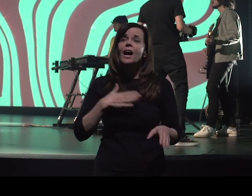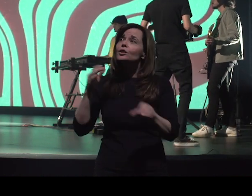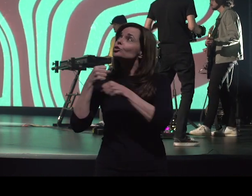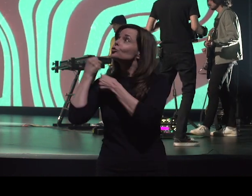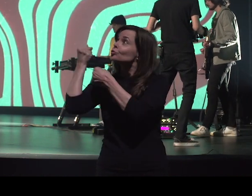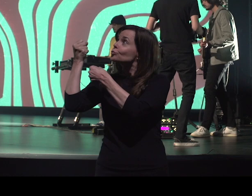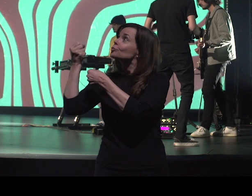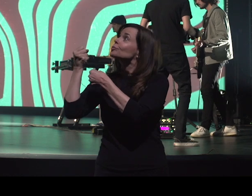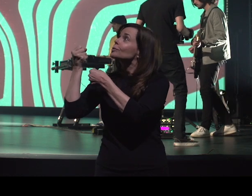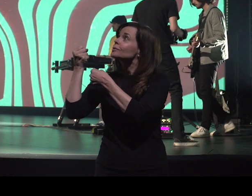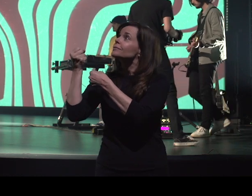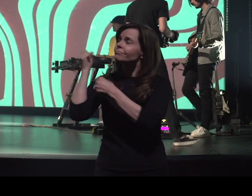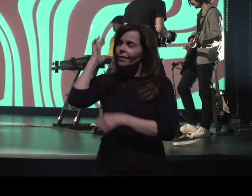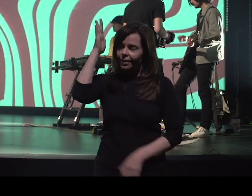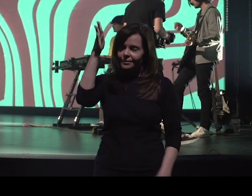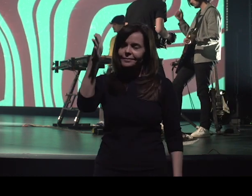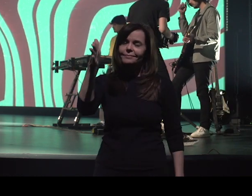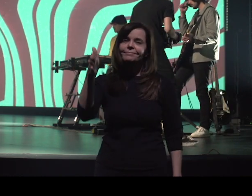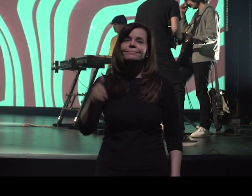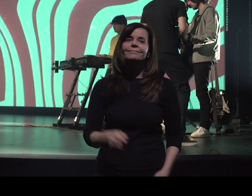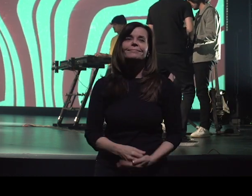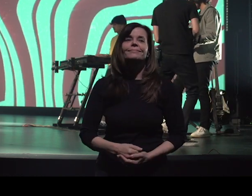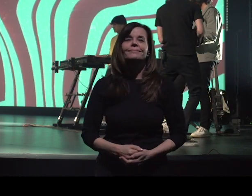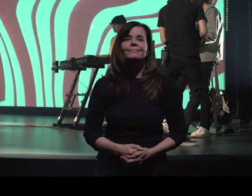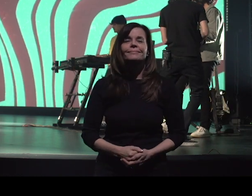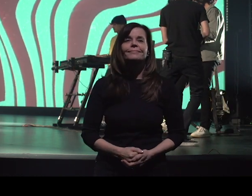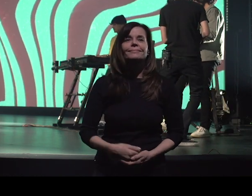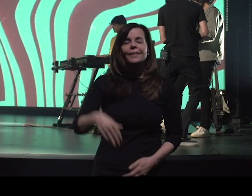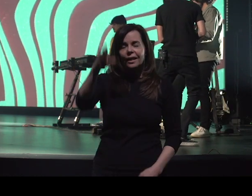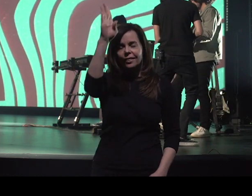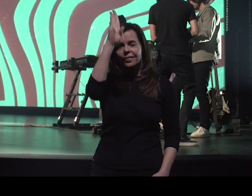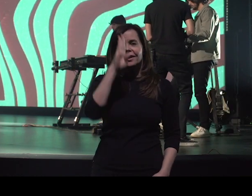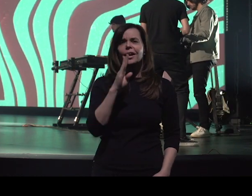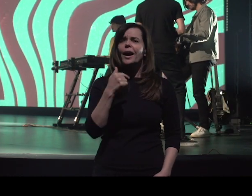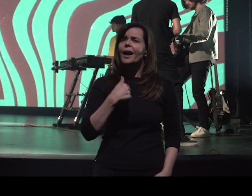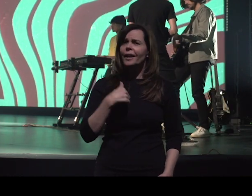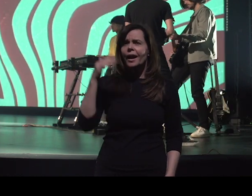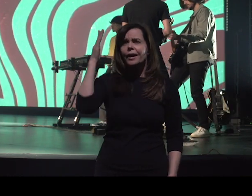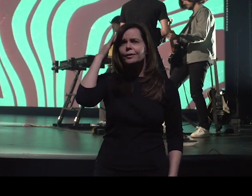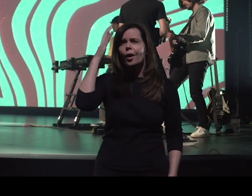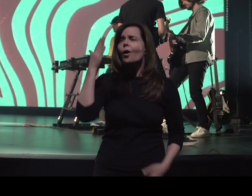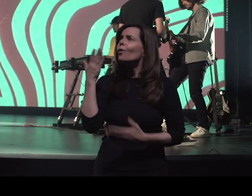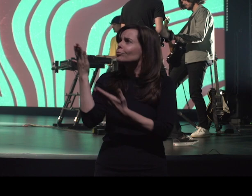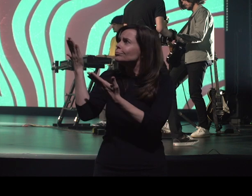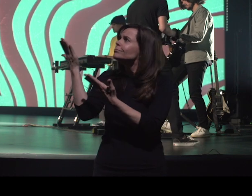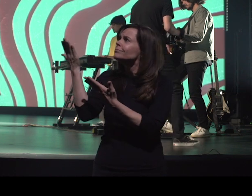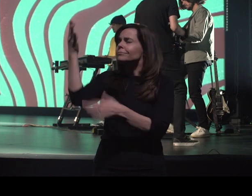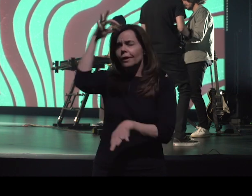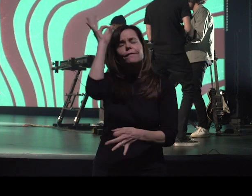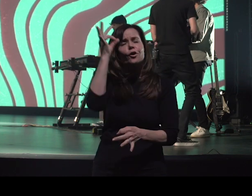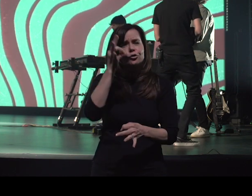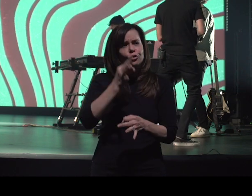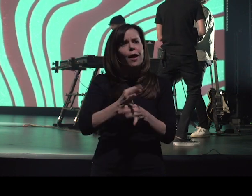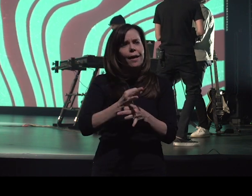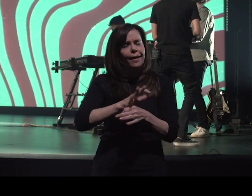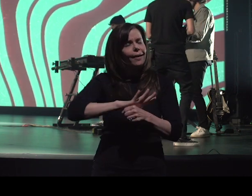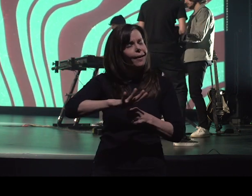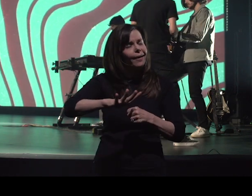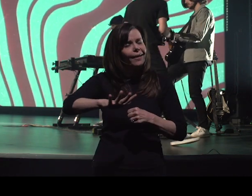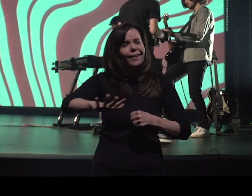trust him with what comes next. For the God I know is known for